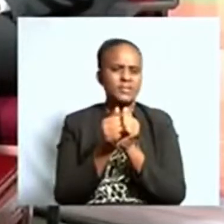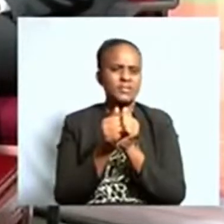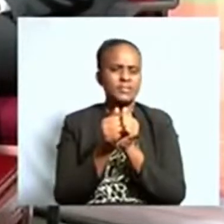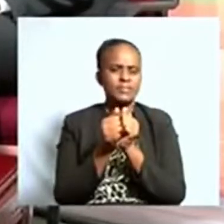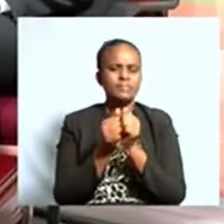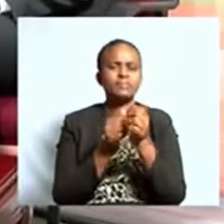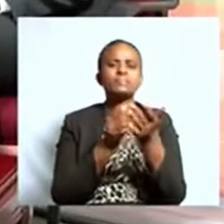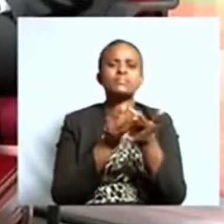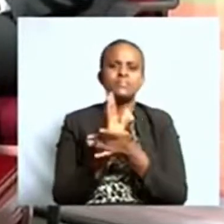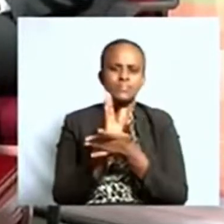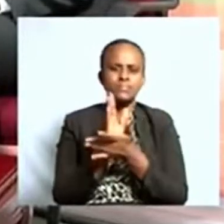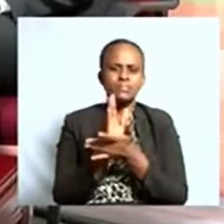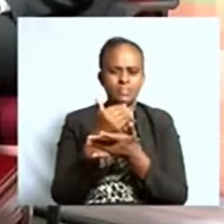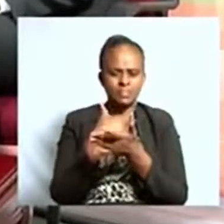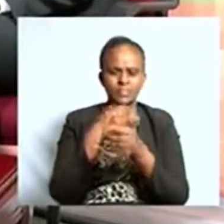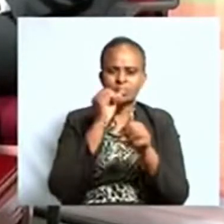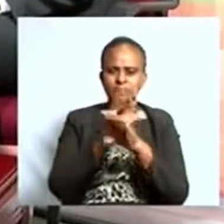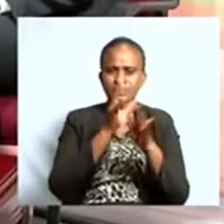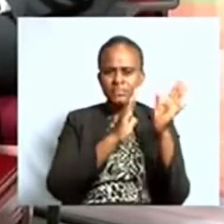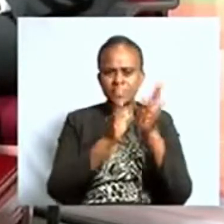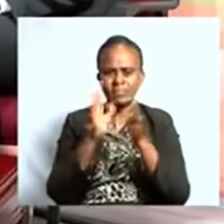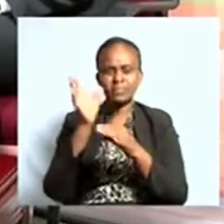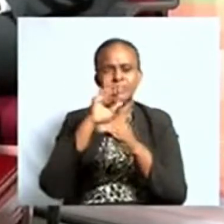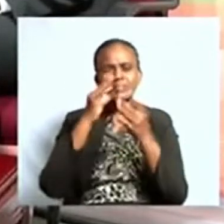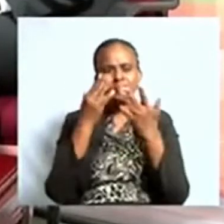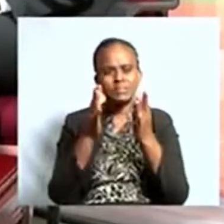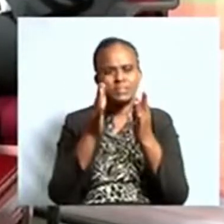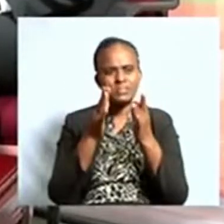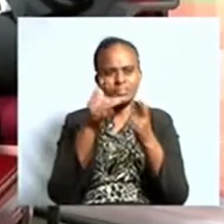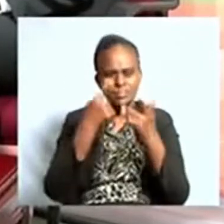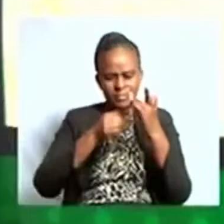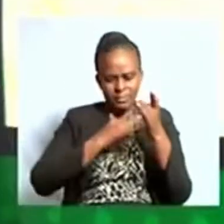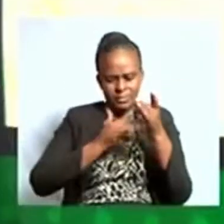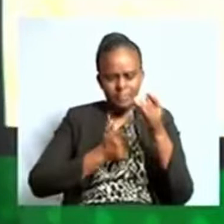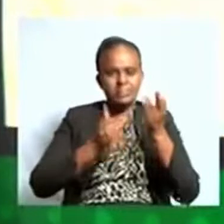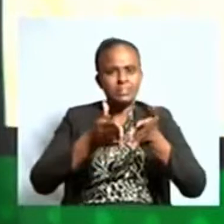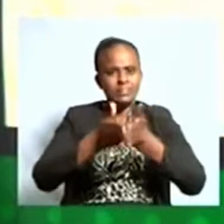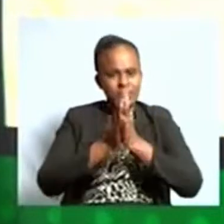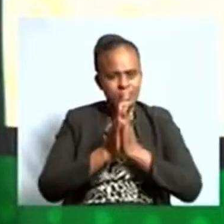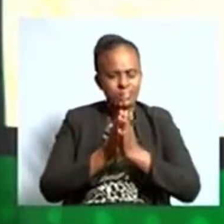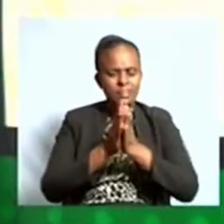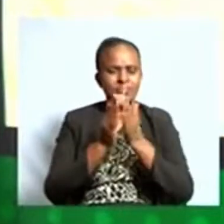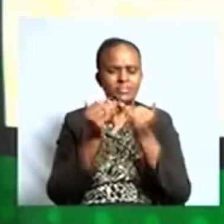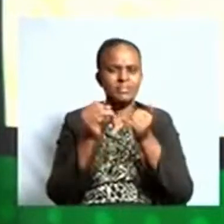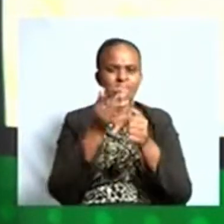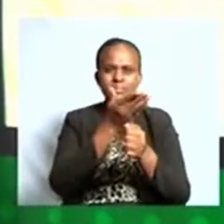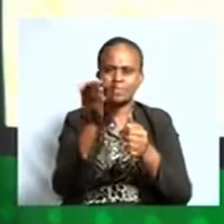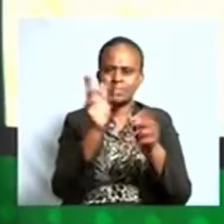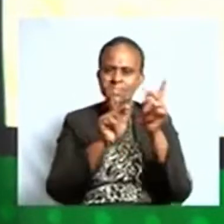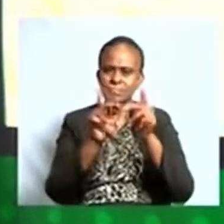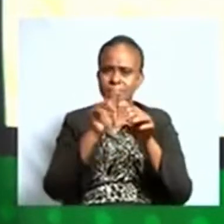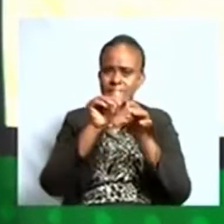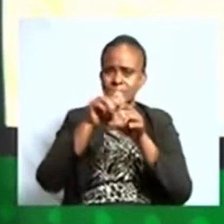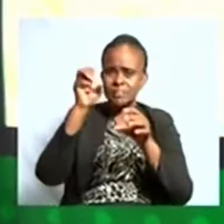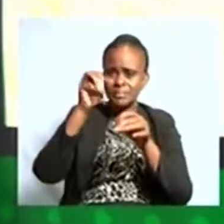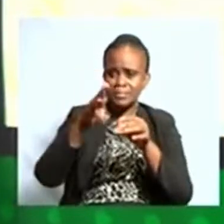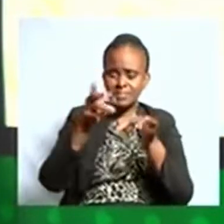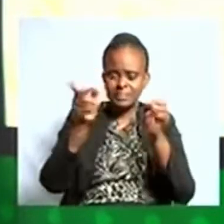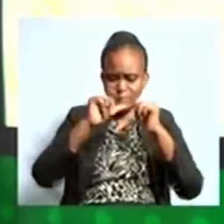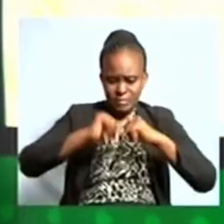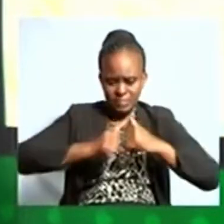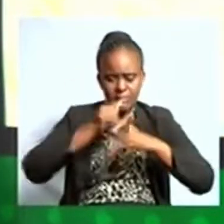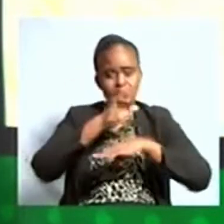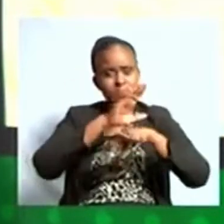right, and we've already planned for this. And what I want to appeal to the residents of Monali is when we call